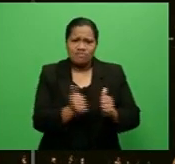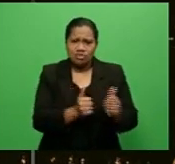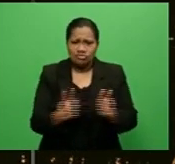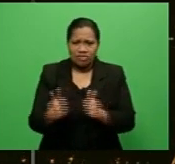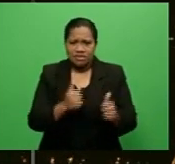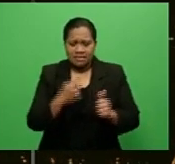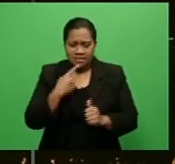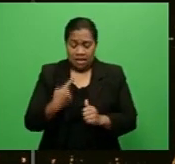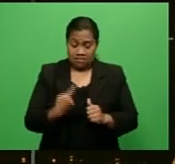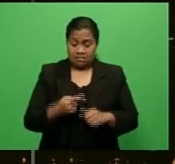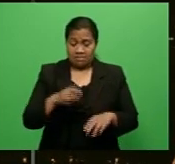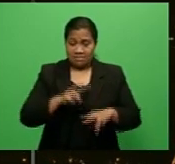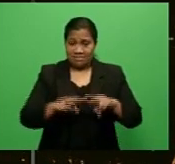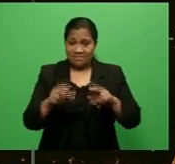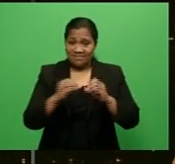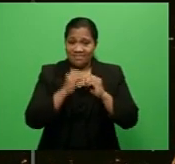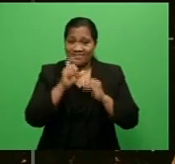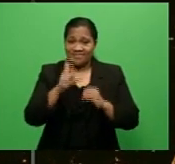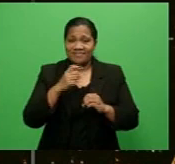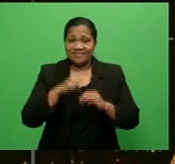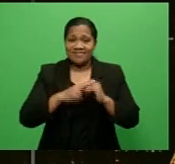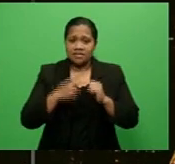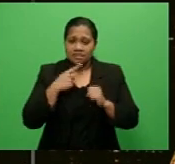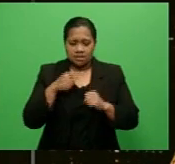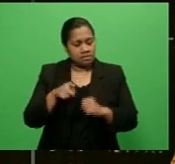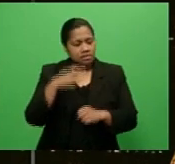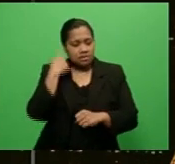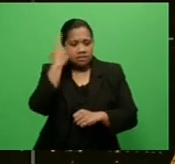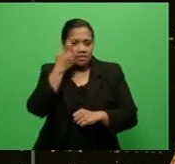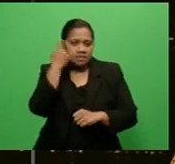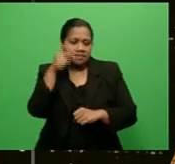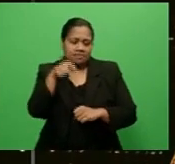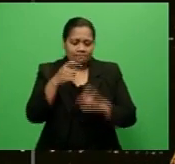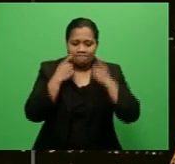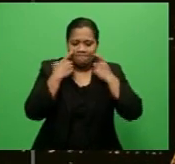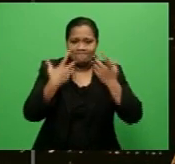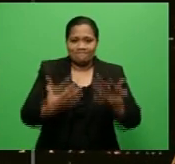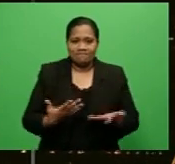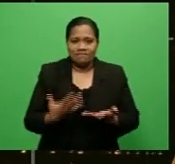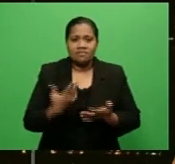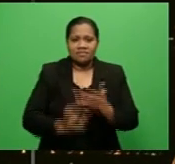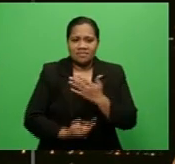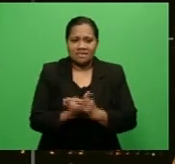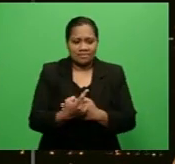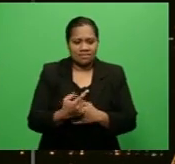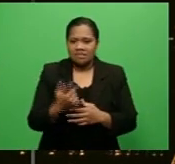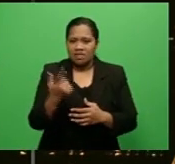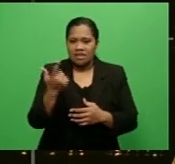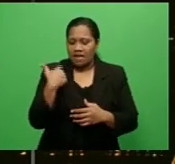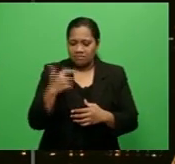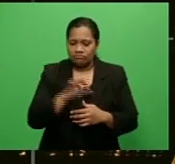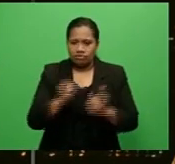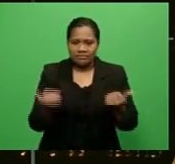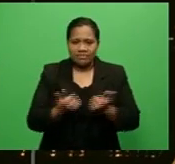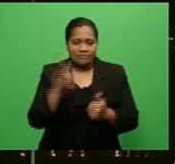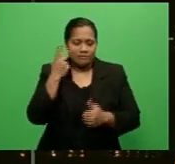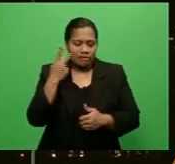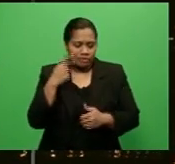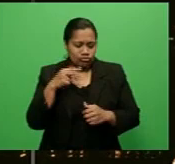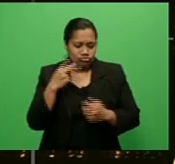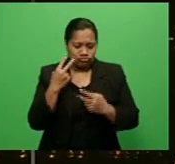told FBC News that this is concerning and indicates there is lack of parental supervision. Vinina